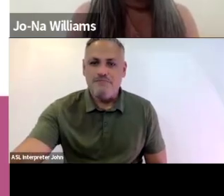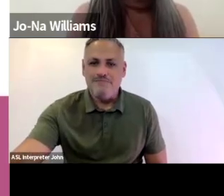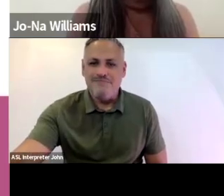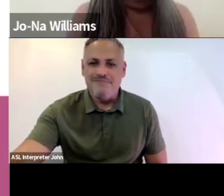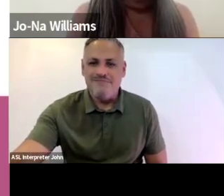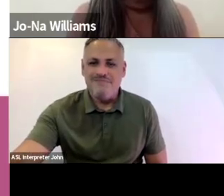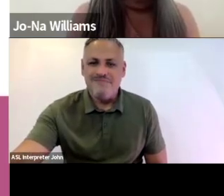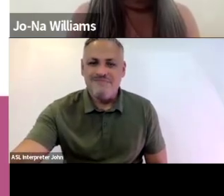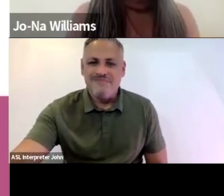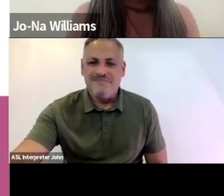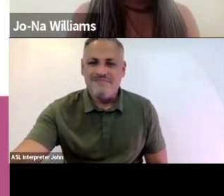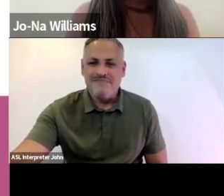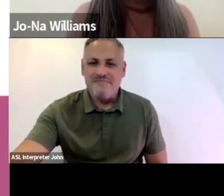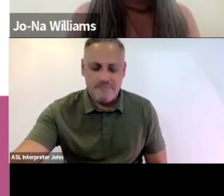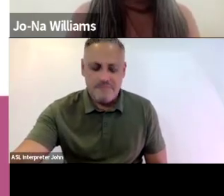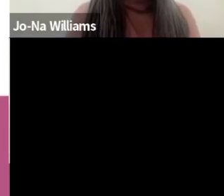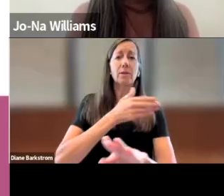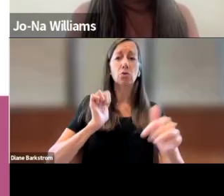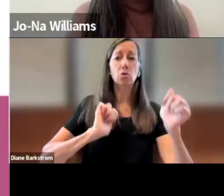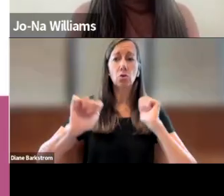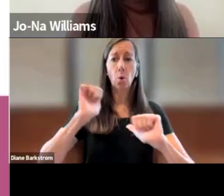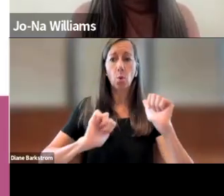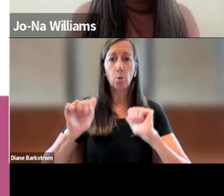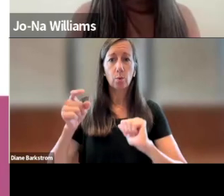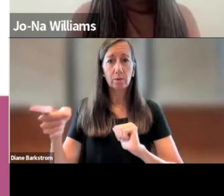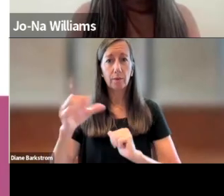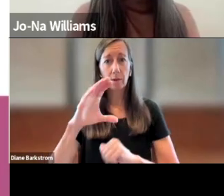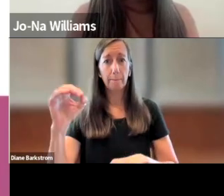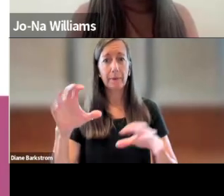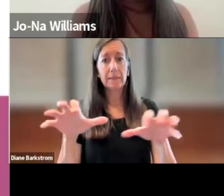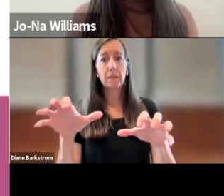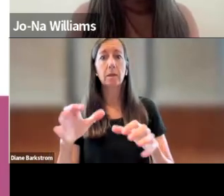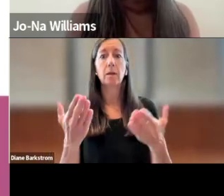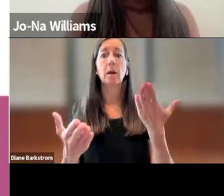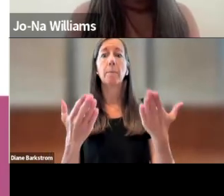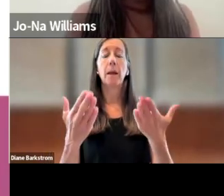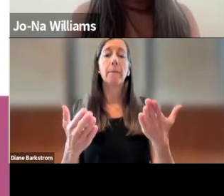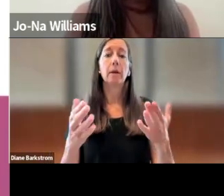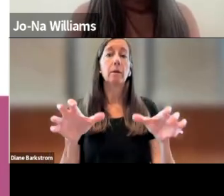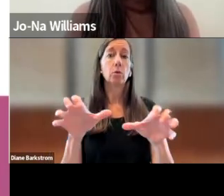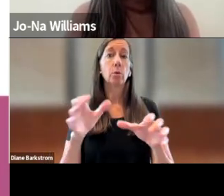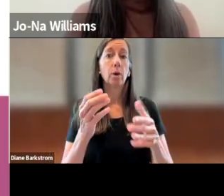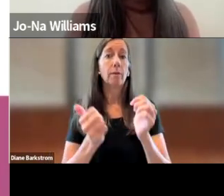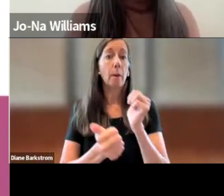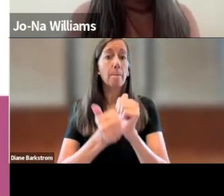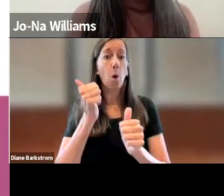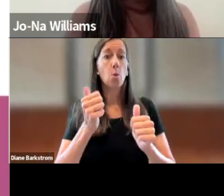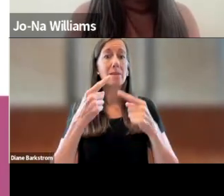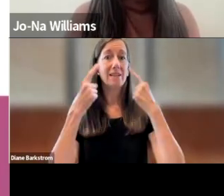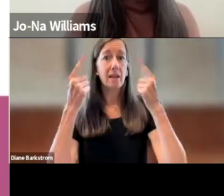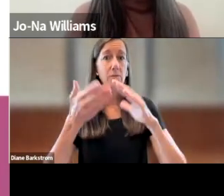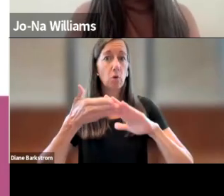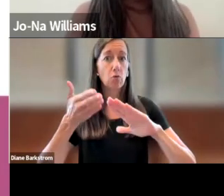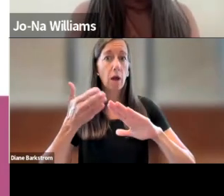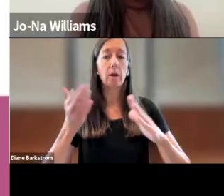done. Maybe they're doing the next most successful run. Maybe they are in a smaller venue and they need more